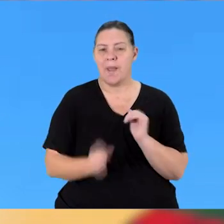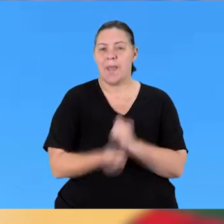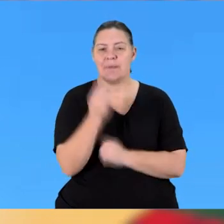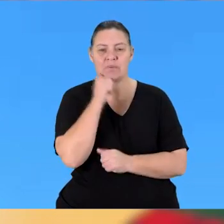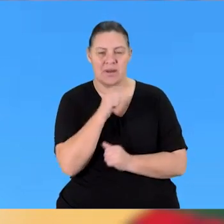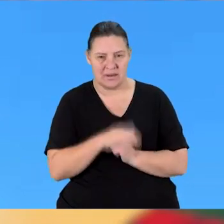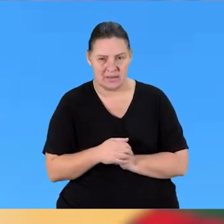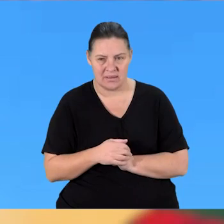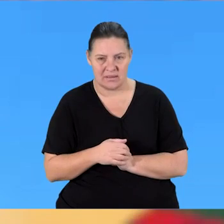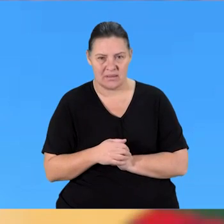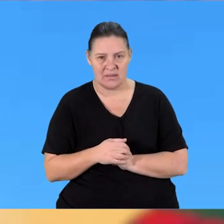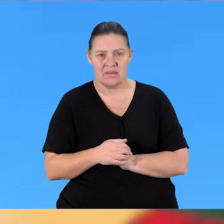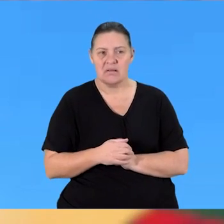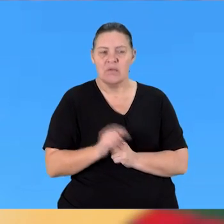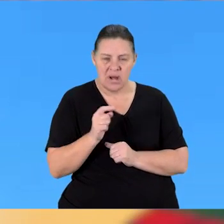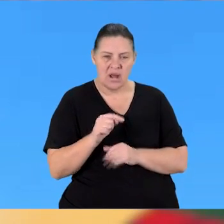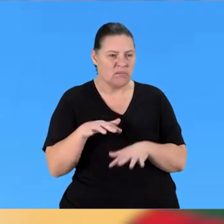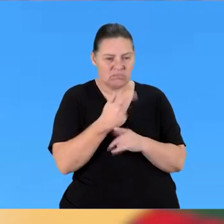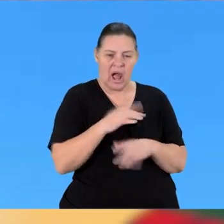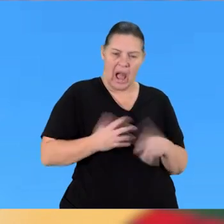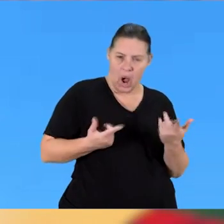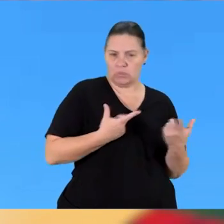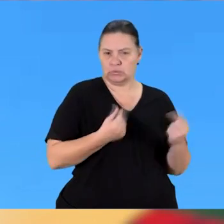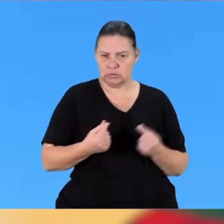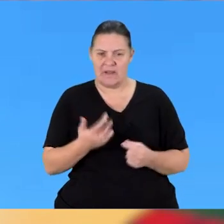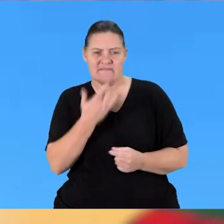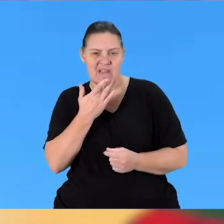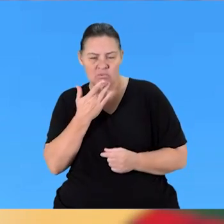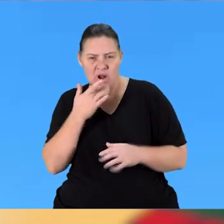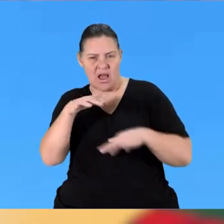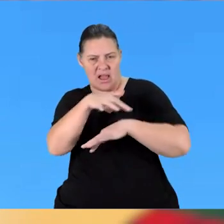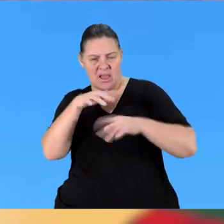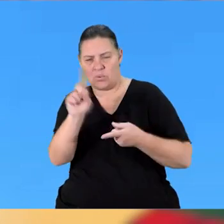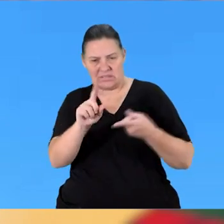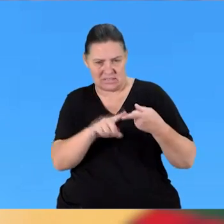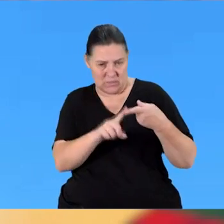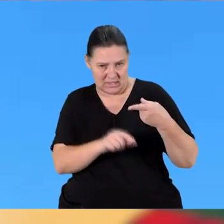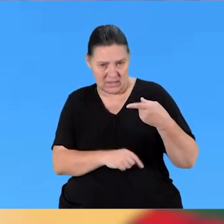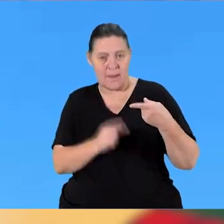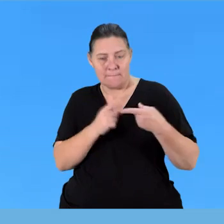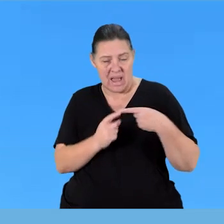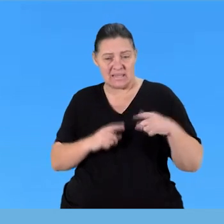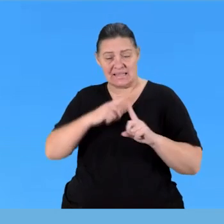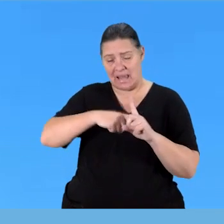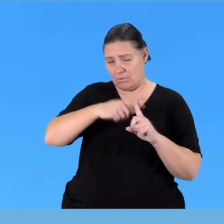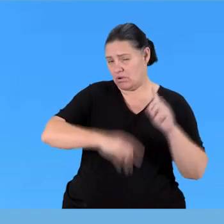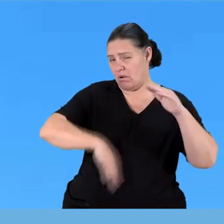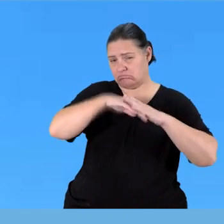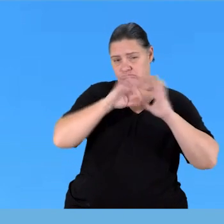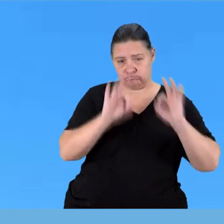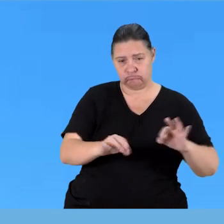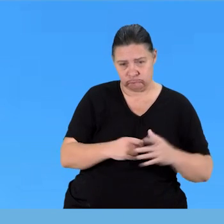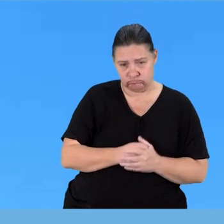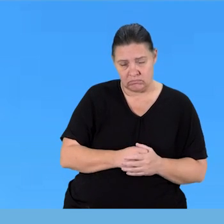when does it happen? What are the favorable conditions for this process to happen? Number one, there must be optimum